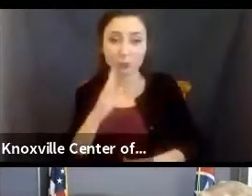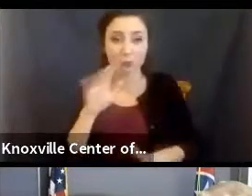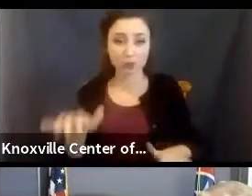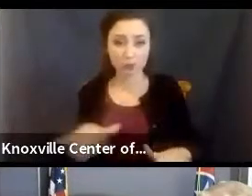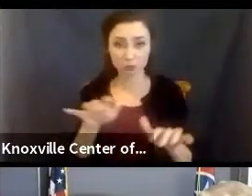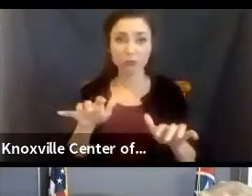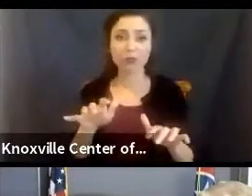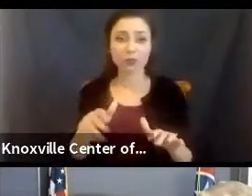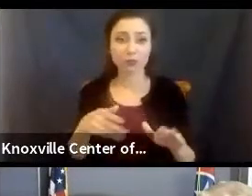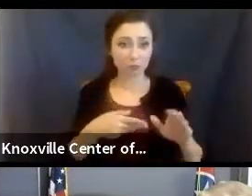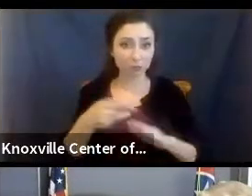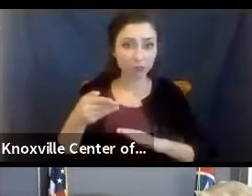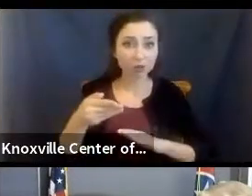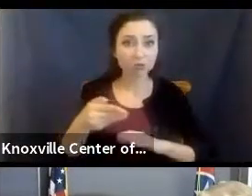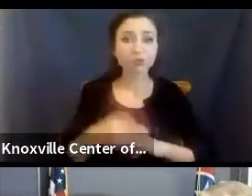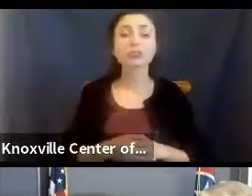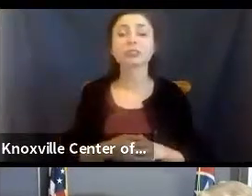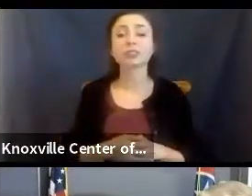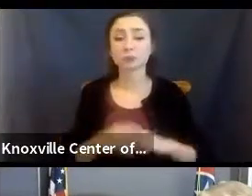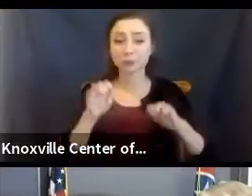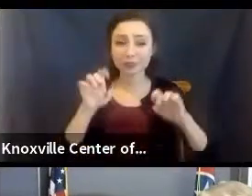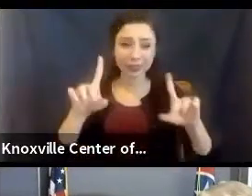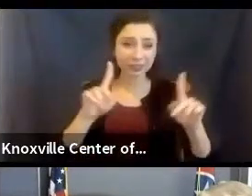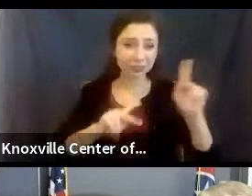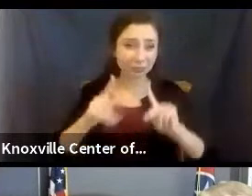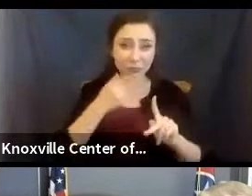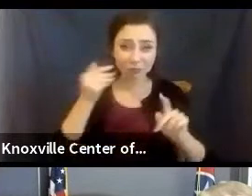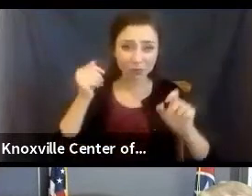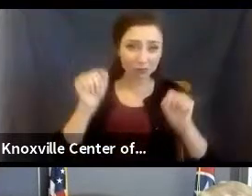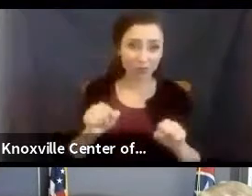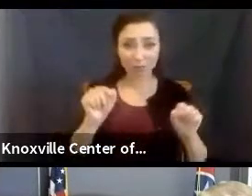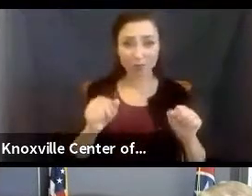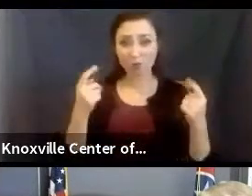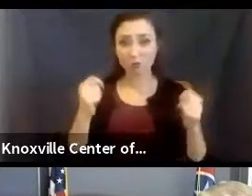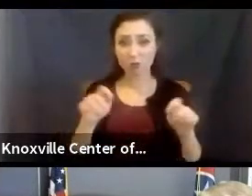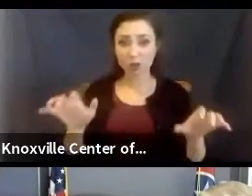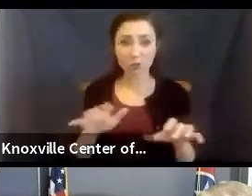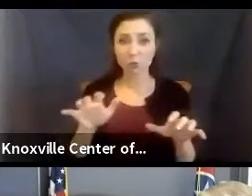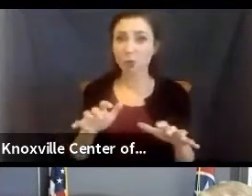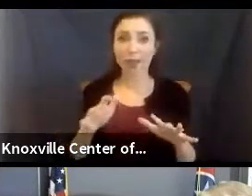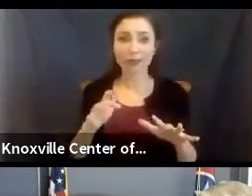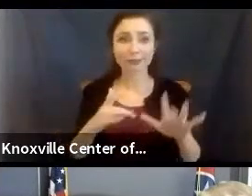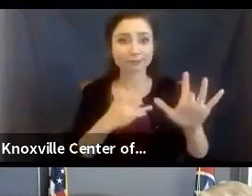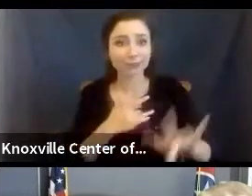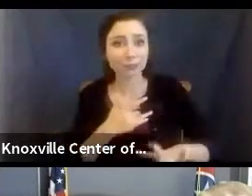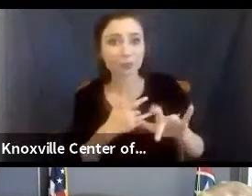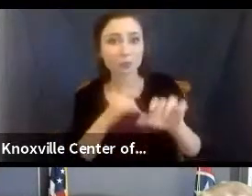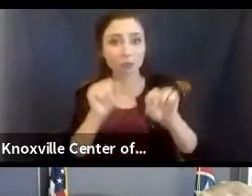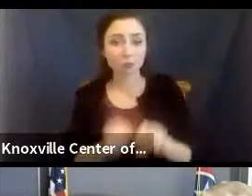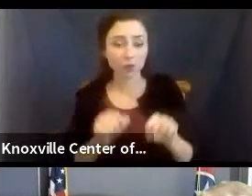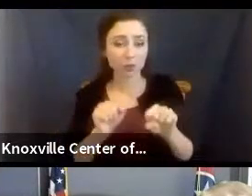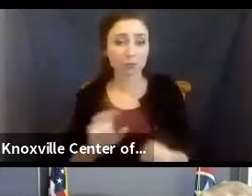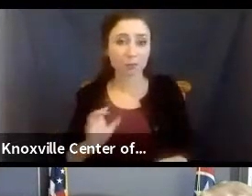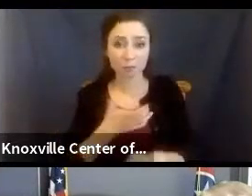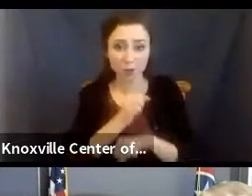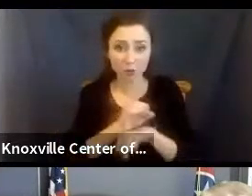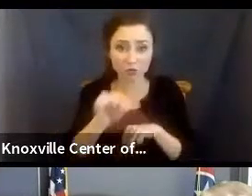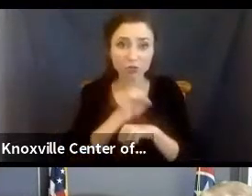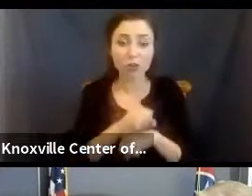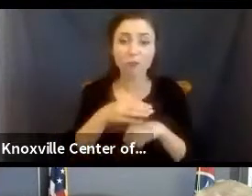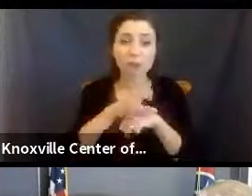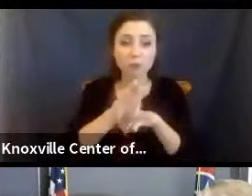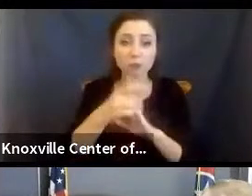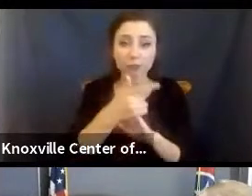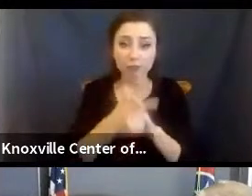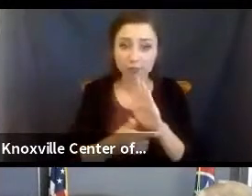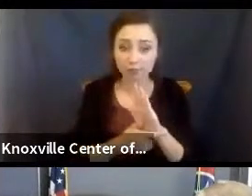that professionally. We educate people as best we can. We try to do it as compassionately as we can, but it's our job to enforce the